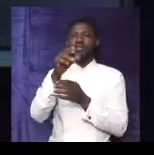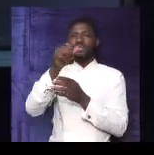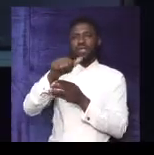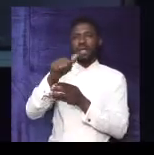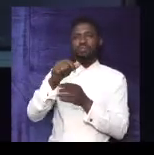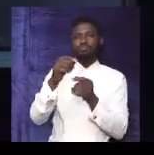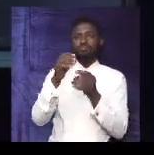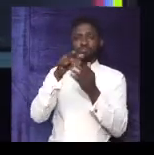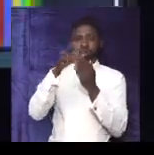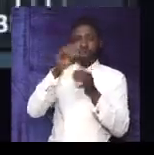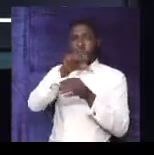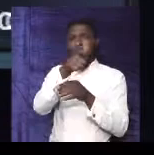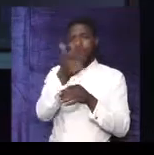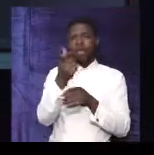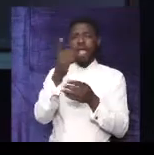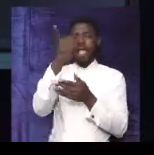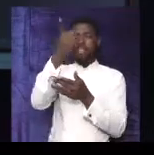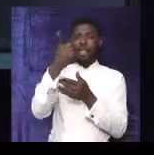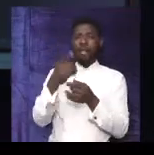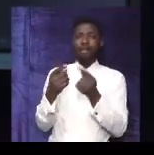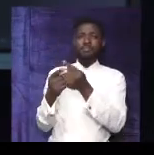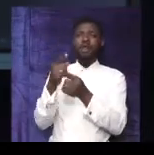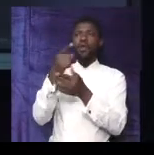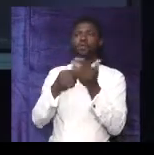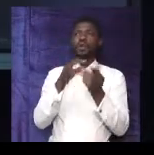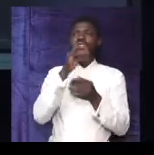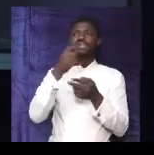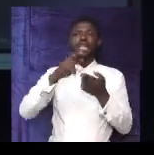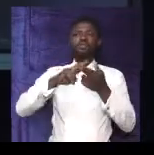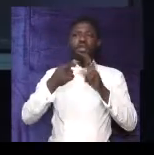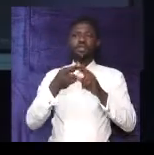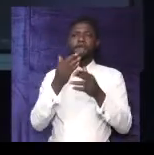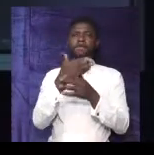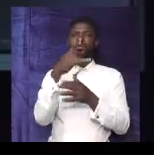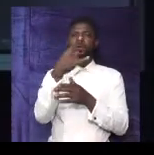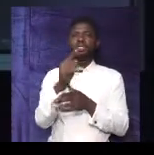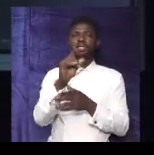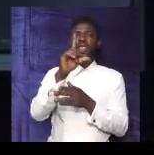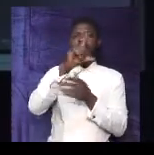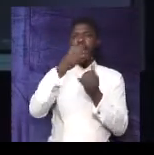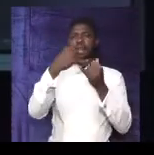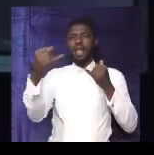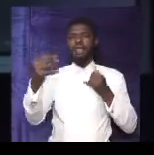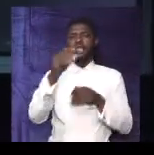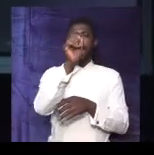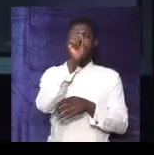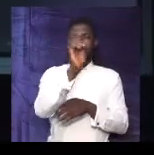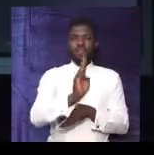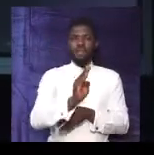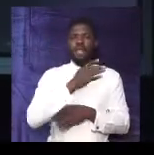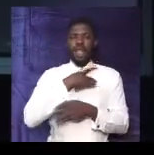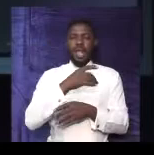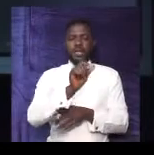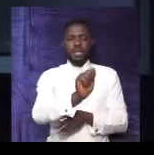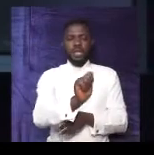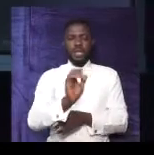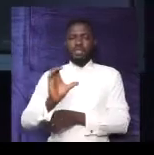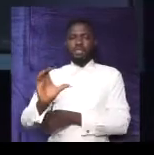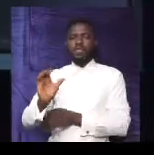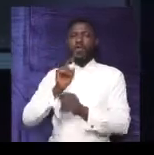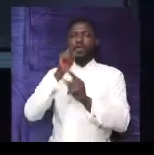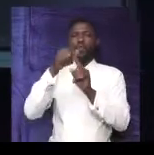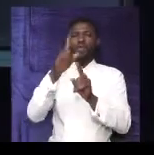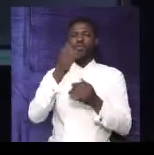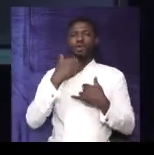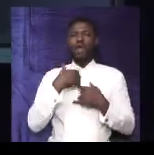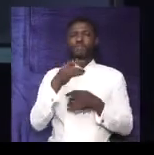angle. Now, I want you to study this other diagram. What is the relationship between the lines AB and line